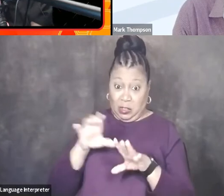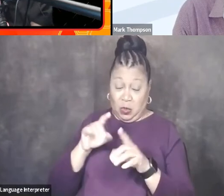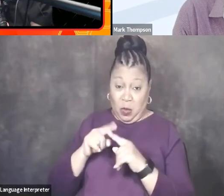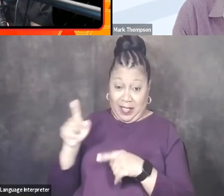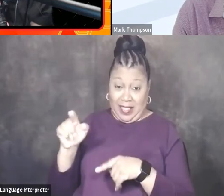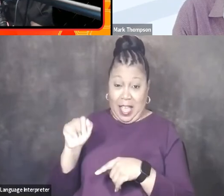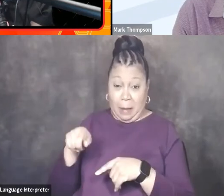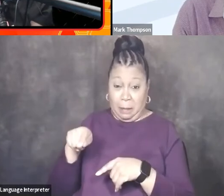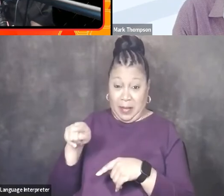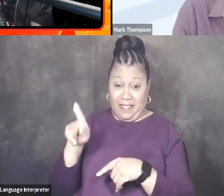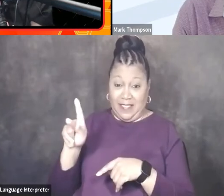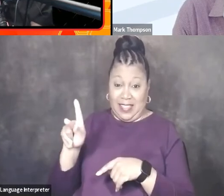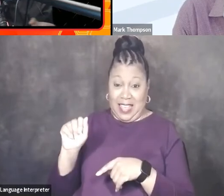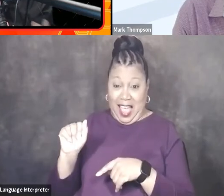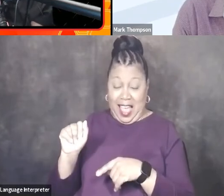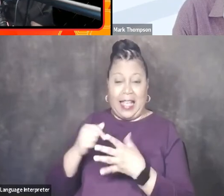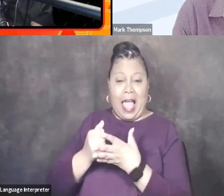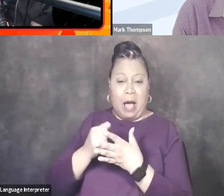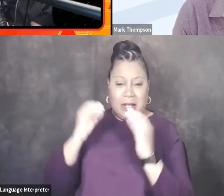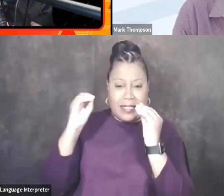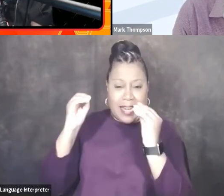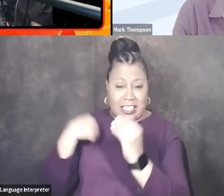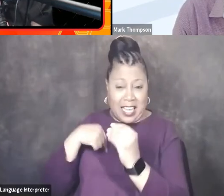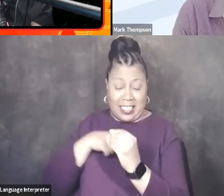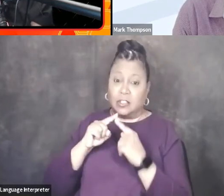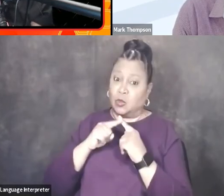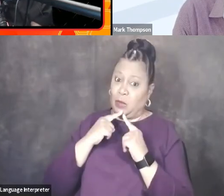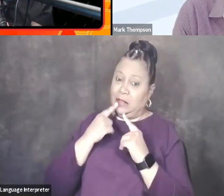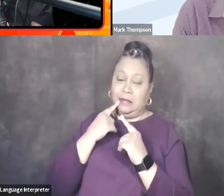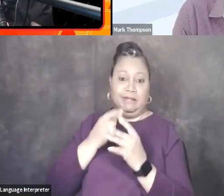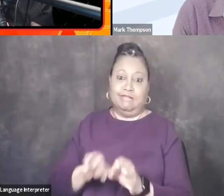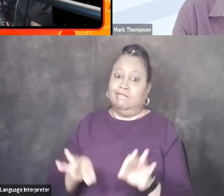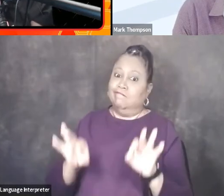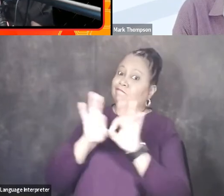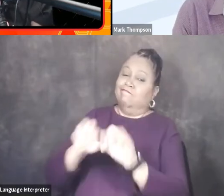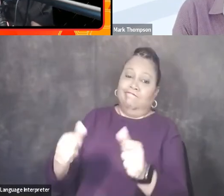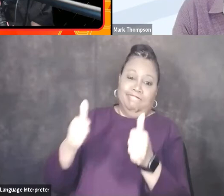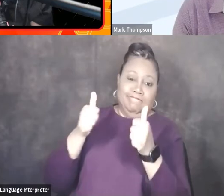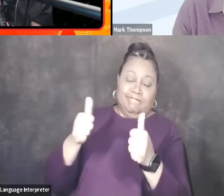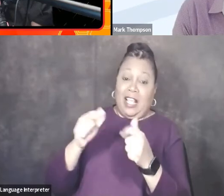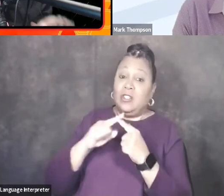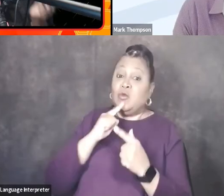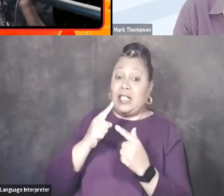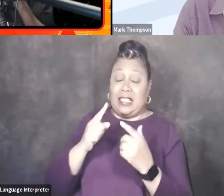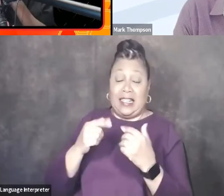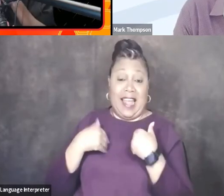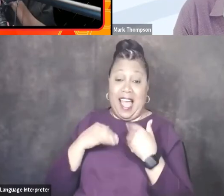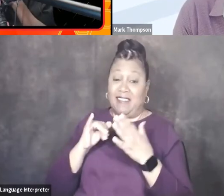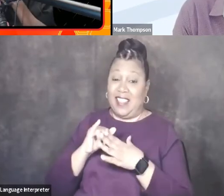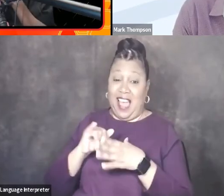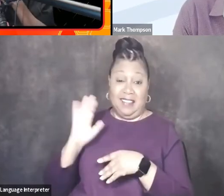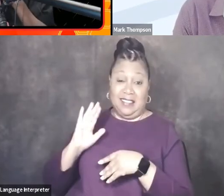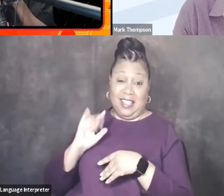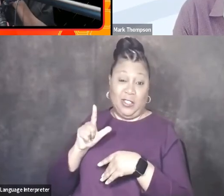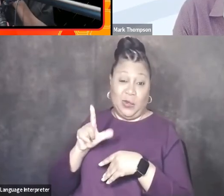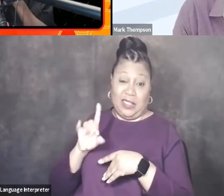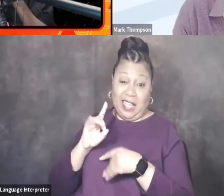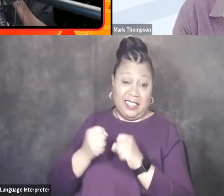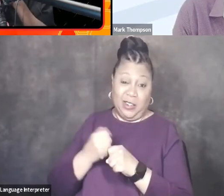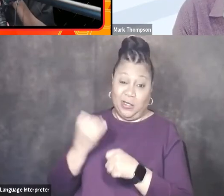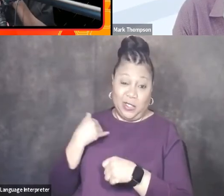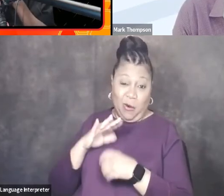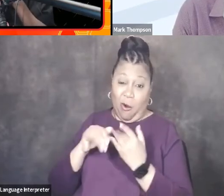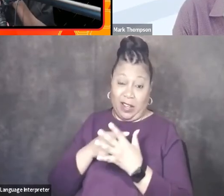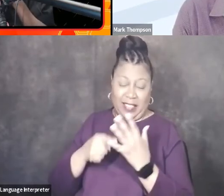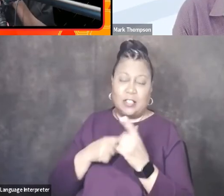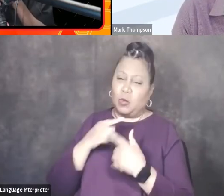at PVA, helping and educate us. It's really priceless. It's invaluable, you know, because we really didn't have that Right. 28 years ago. All the things,